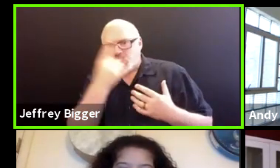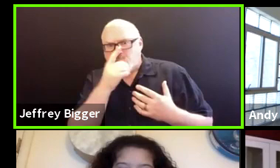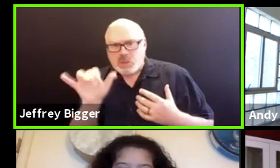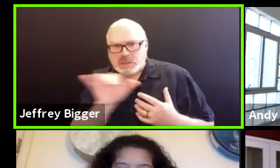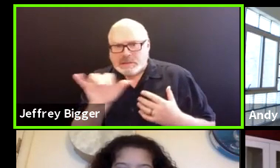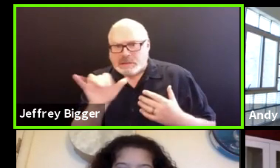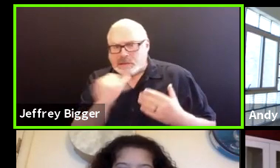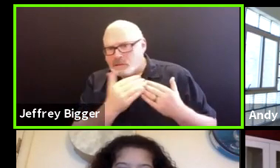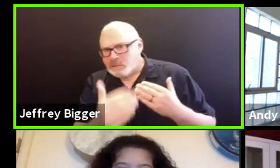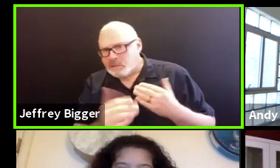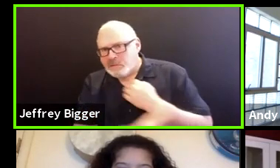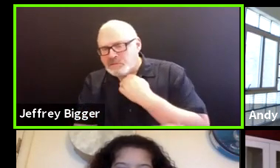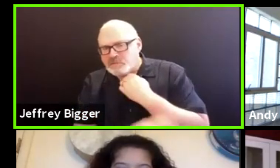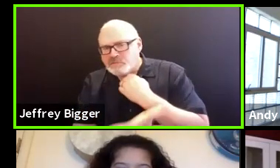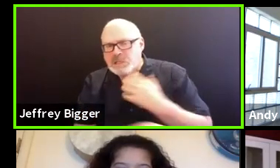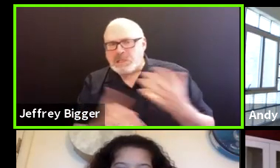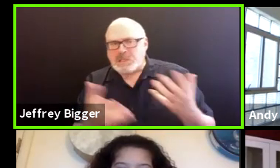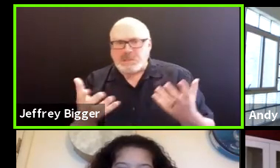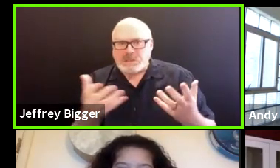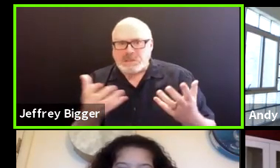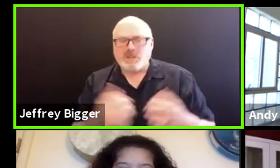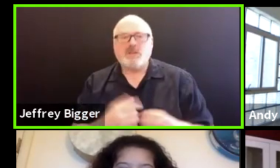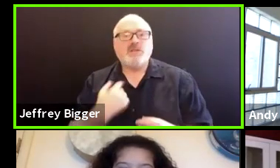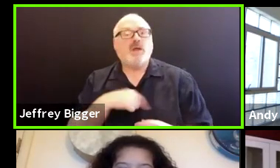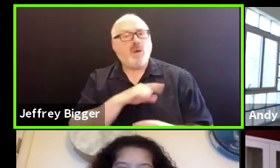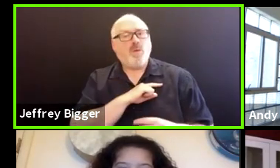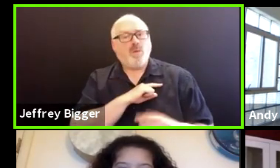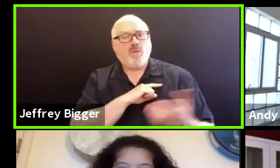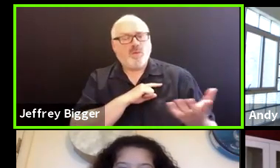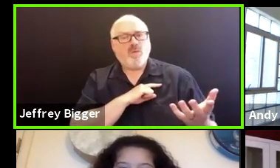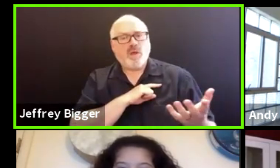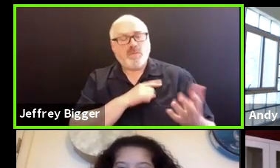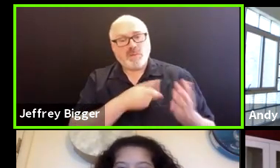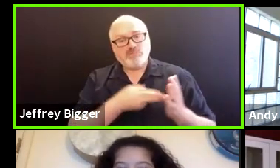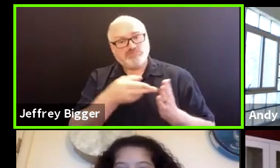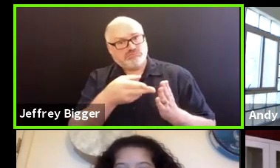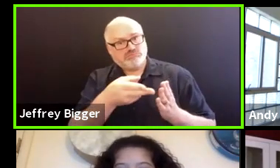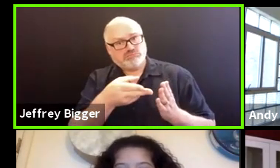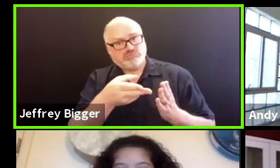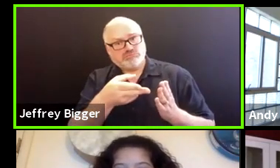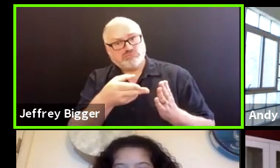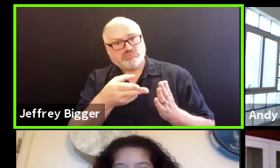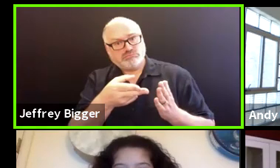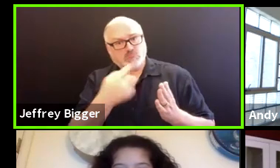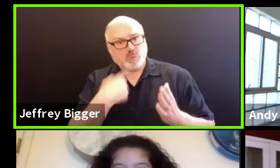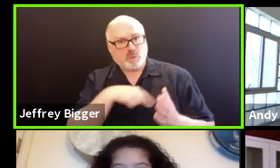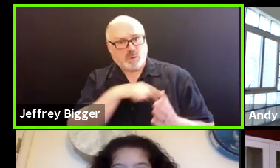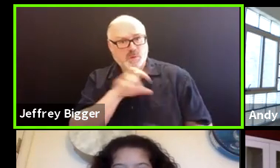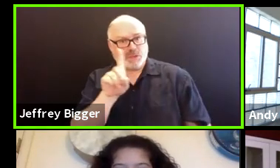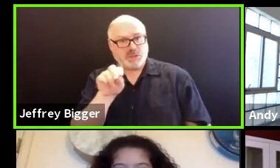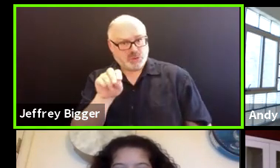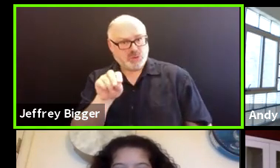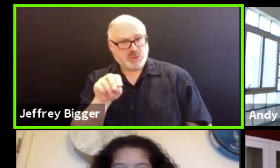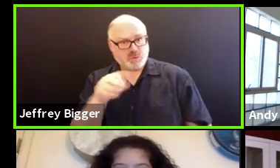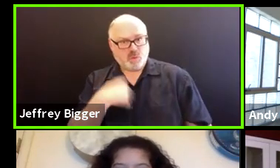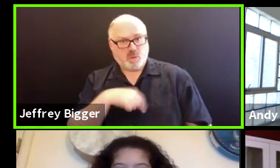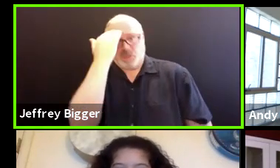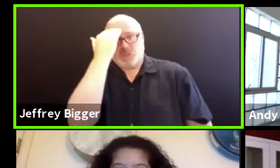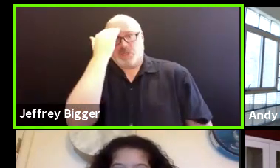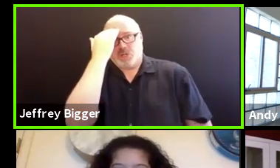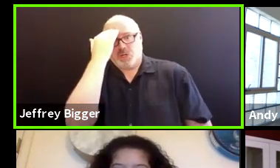be in the fall. And so we've been, I think, pretty upfront about what we're doing and what we know, and giving